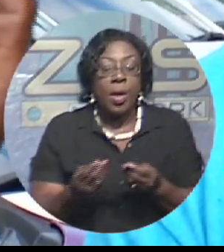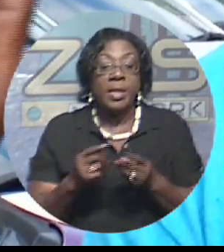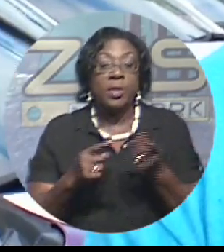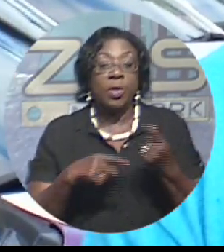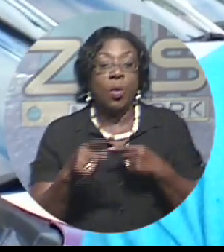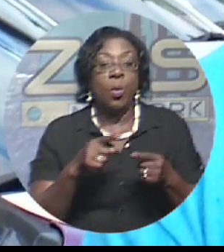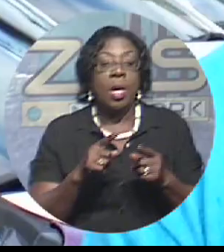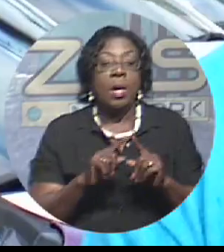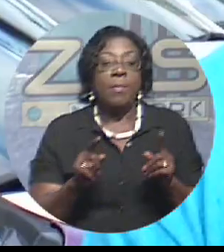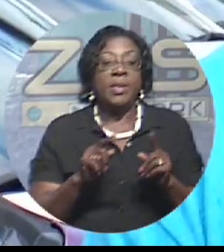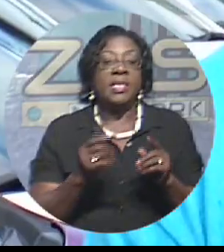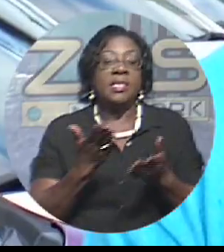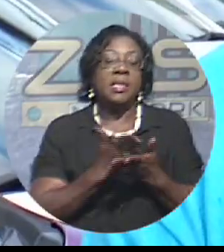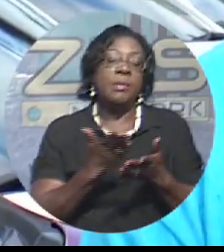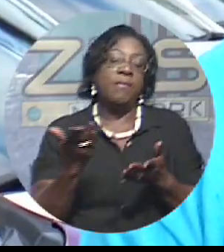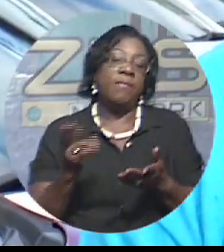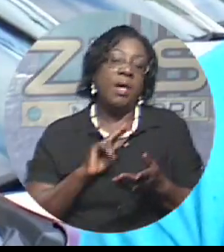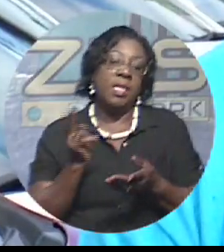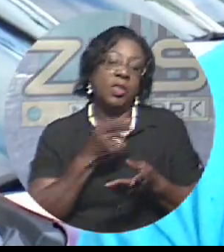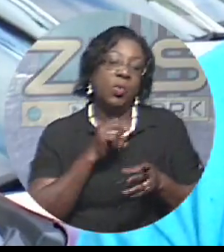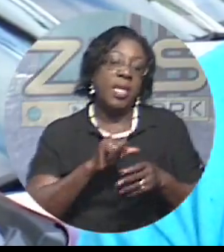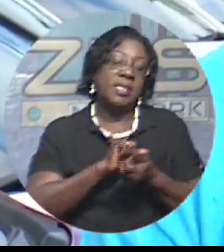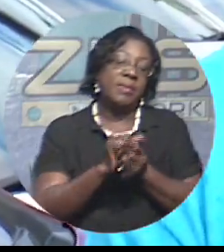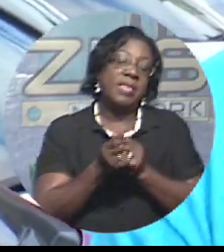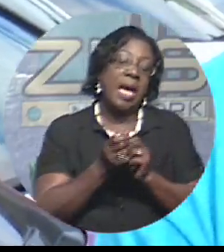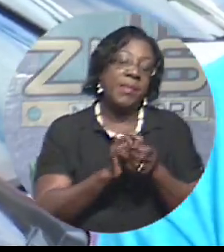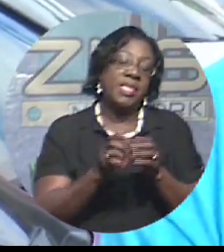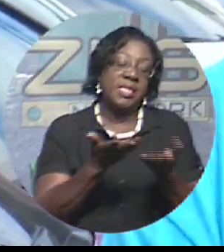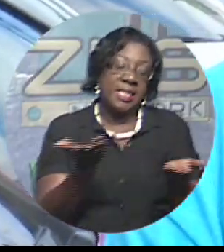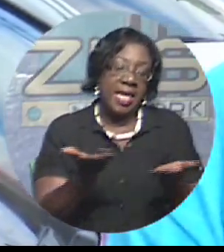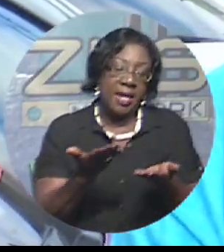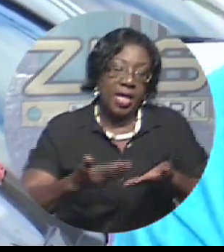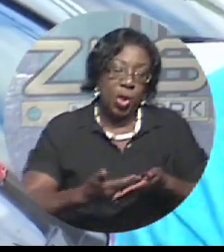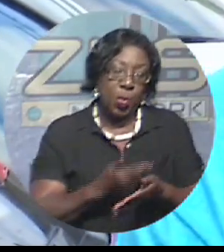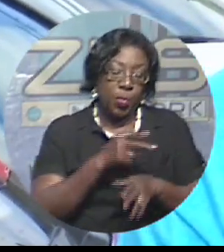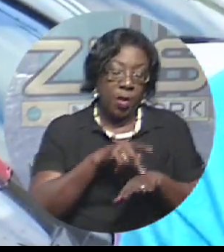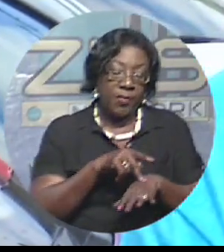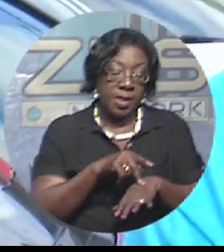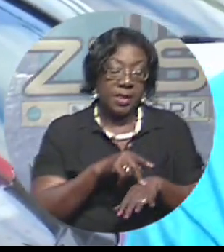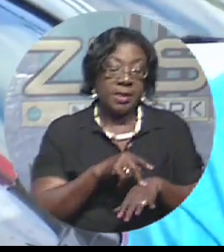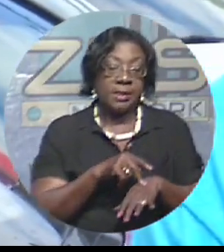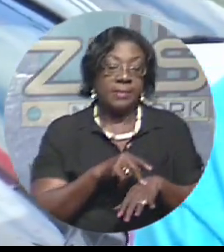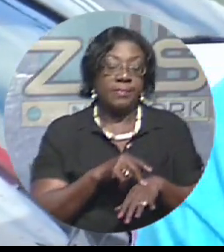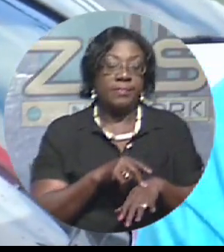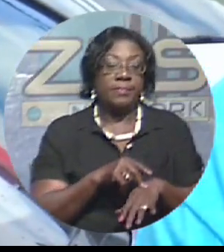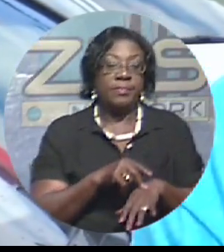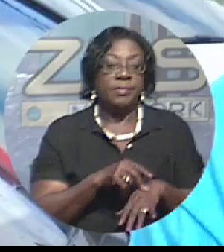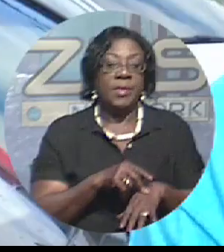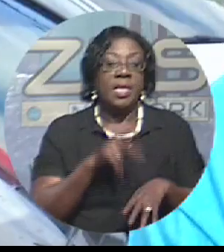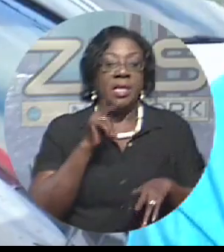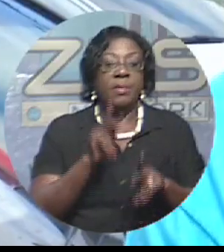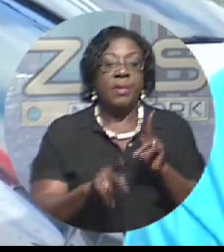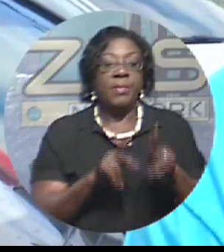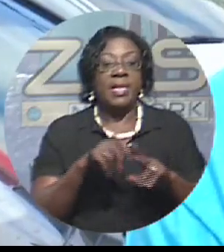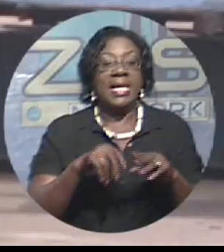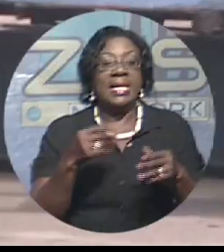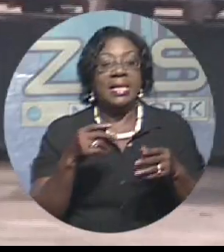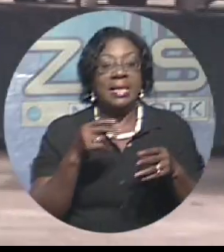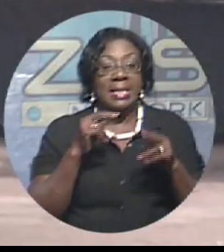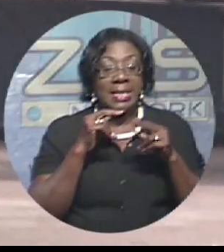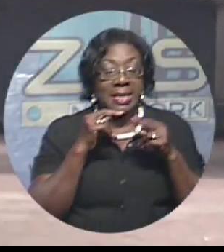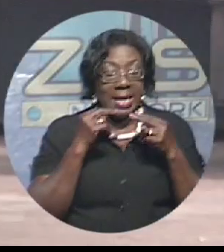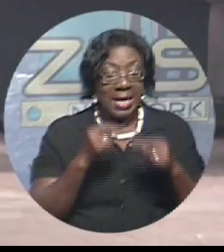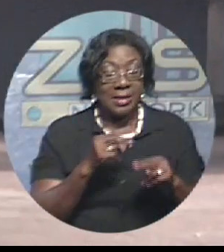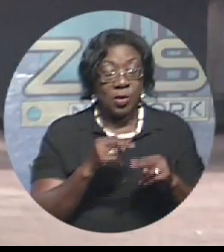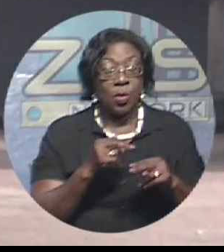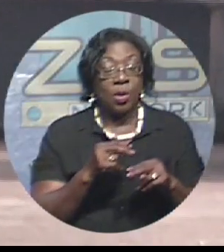who had a lot of devastation in Nassau. And it's not really Harbor Island that is devastated, it's the people in Nassau. So the guys